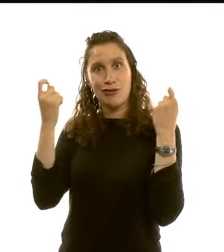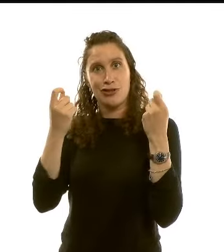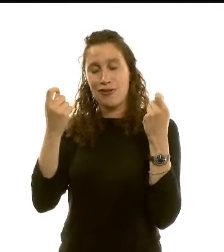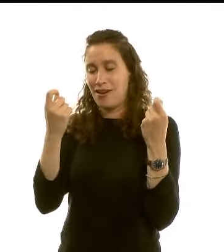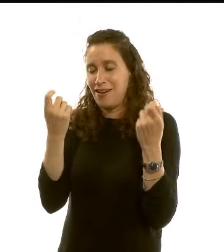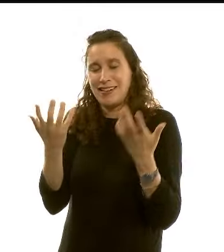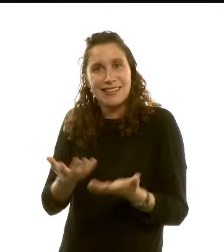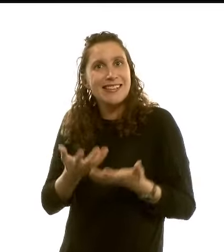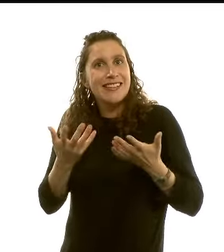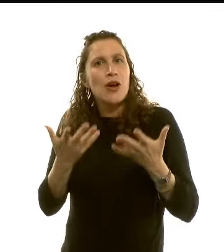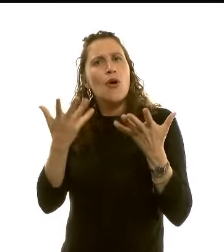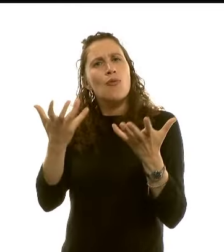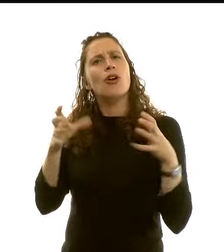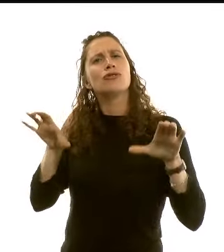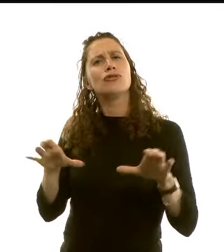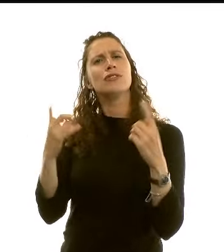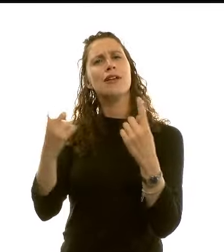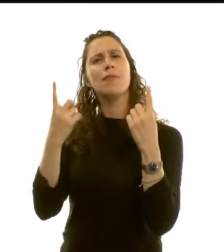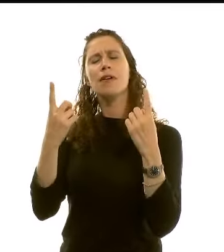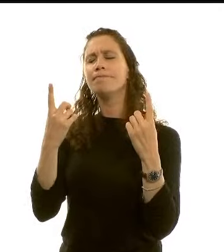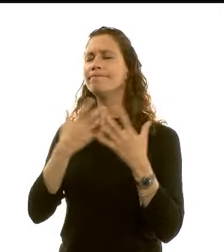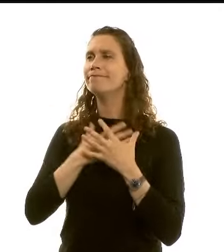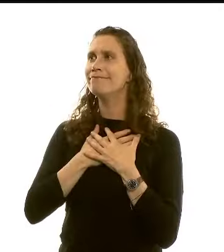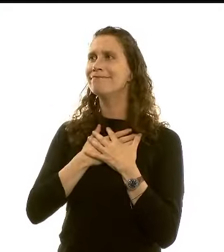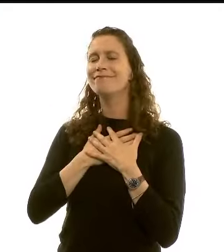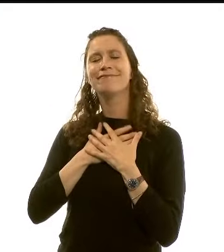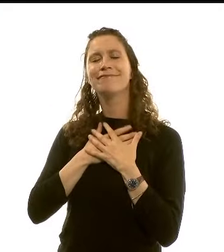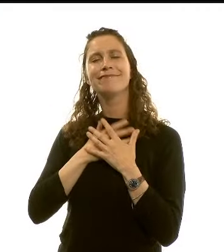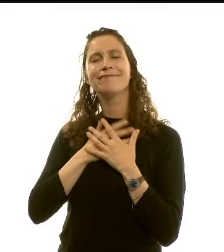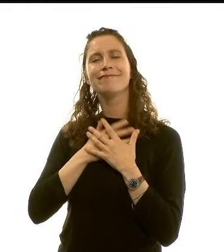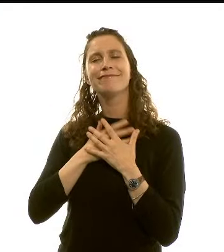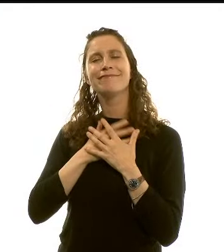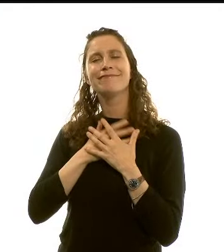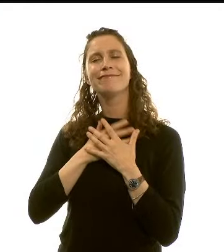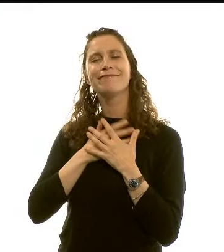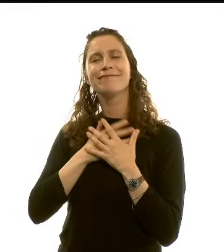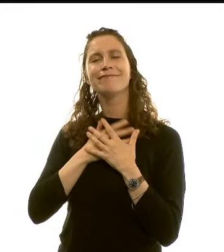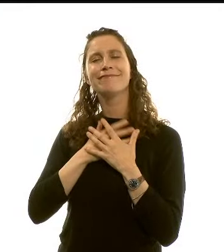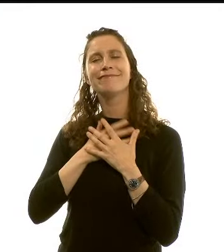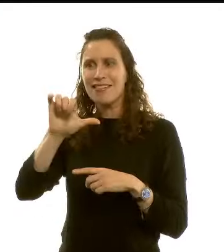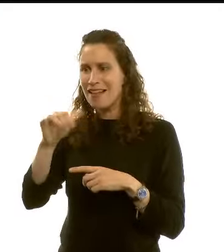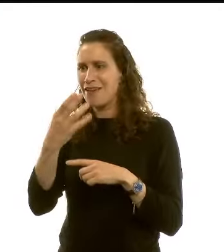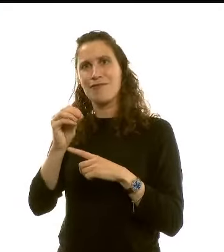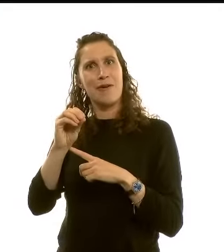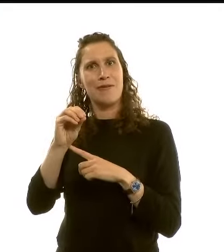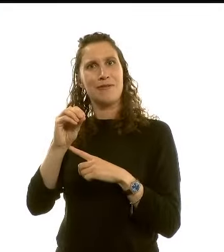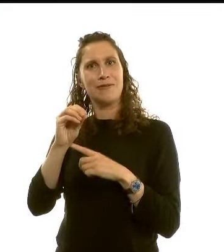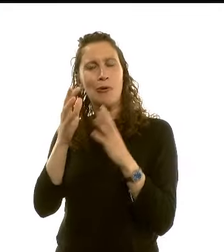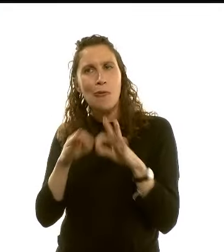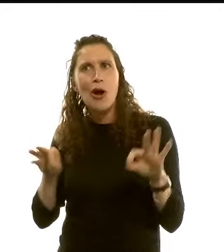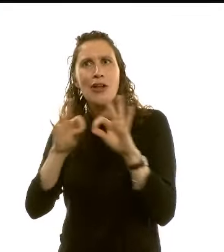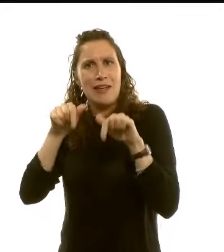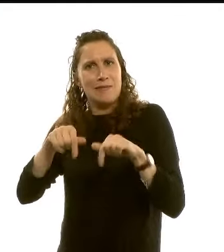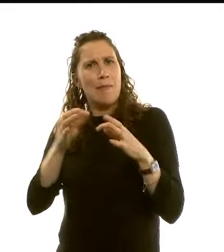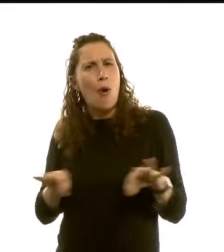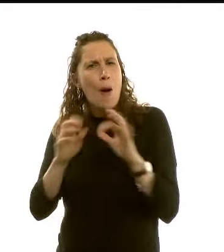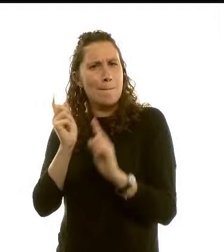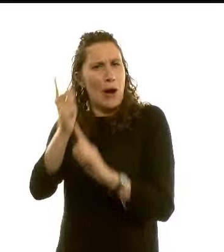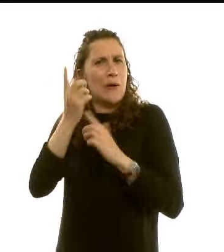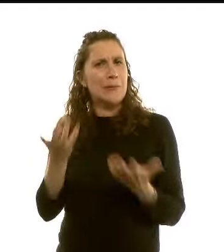this occasion, we wanted to do something truly monumentous, something truly LEGOCon, something truly worthy of this massive moment. Come